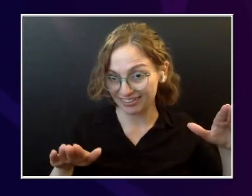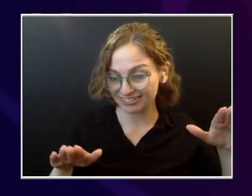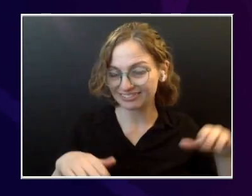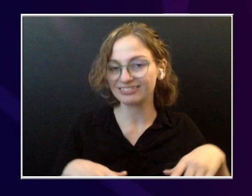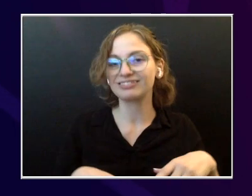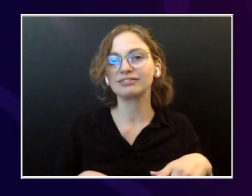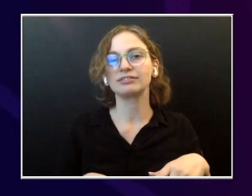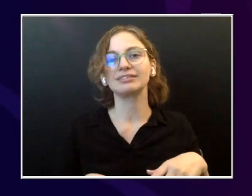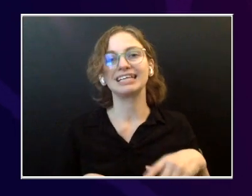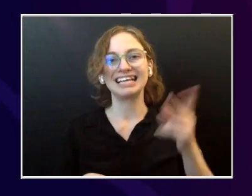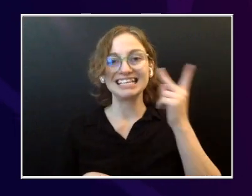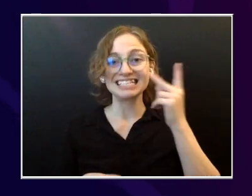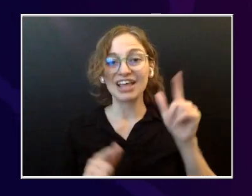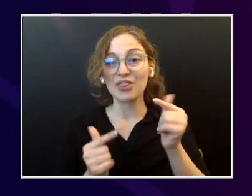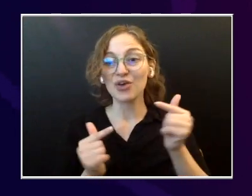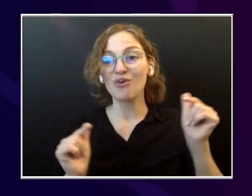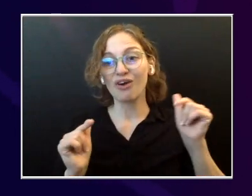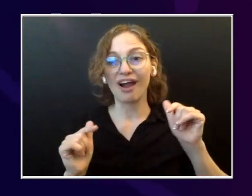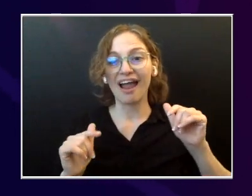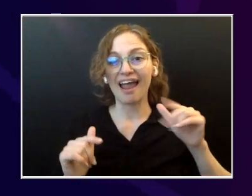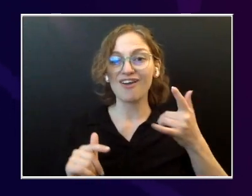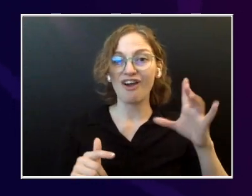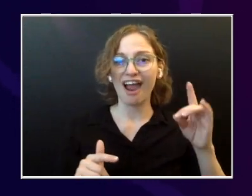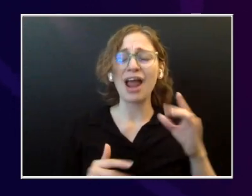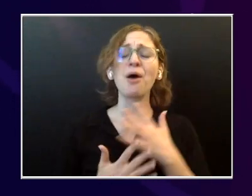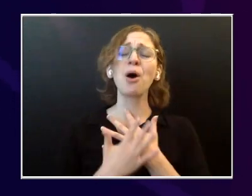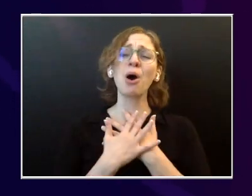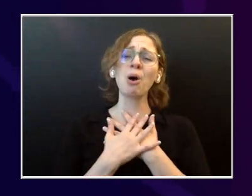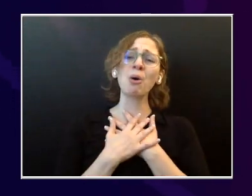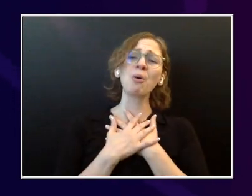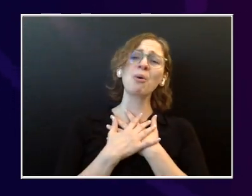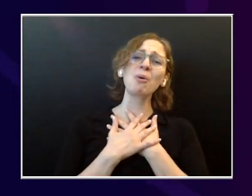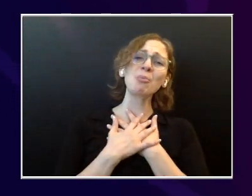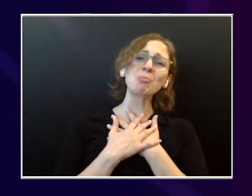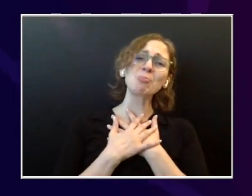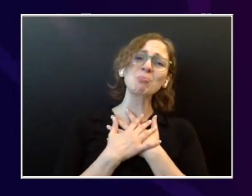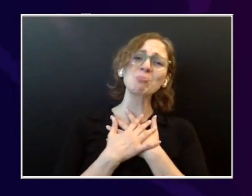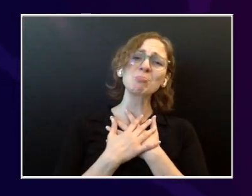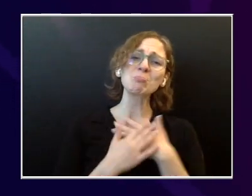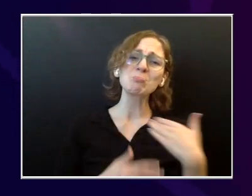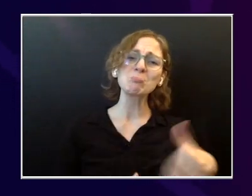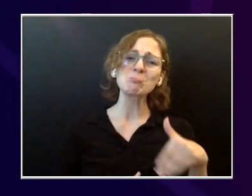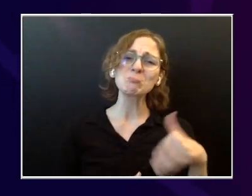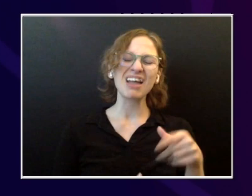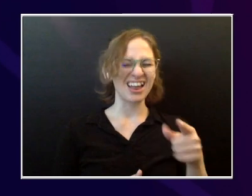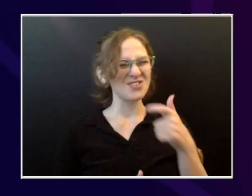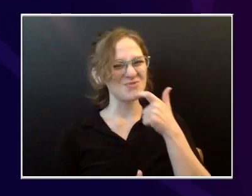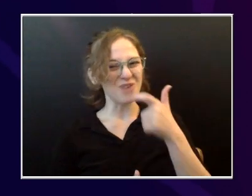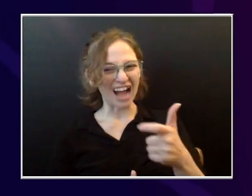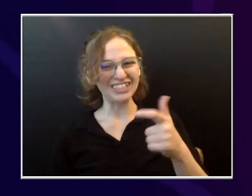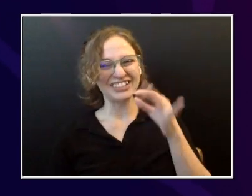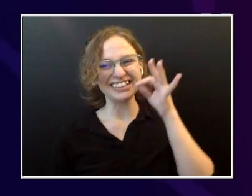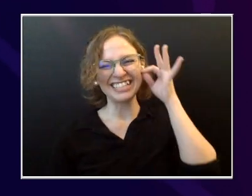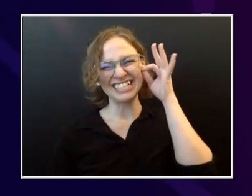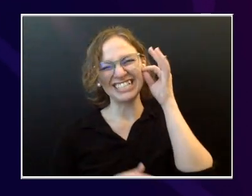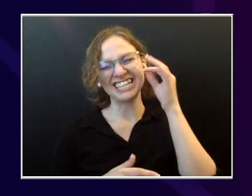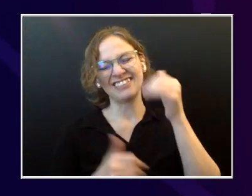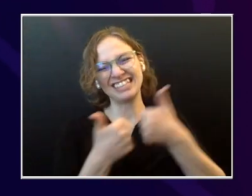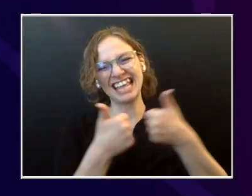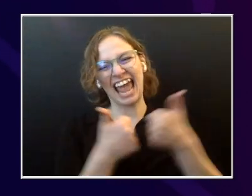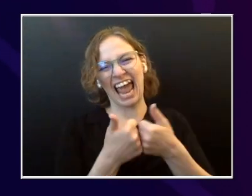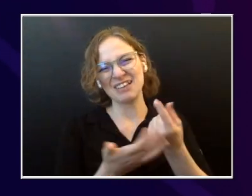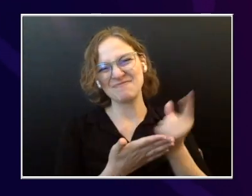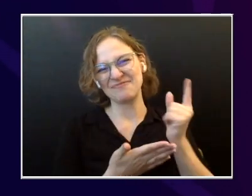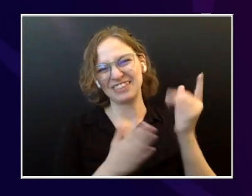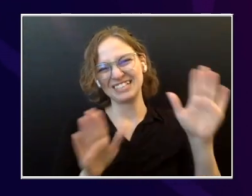grand. Hold on. Is in this was Liam watching the Chiefs game last Sunday. Oh my gosh. I